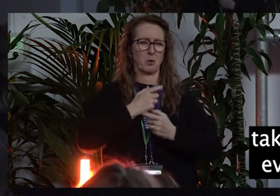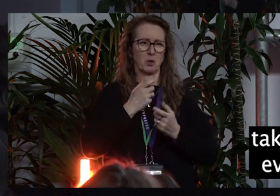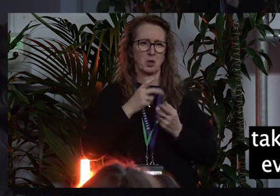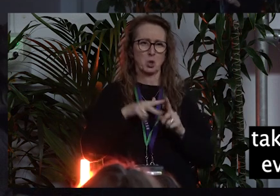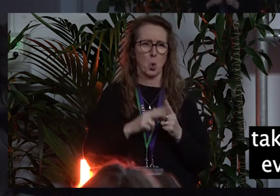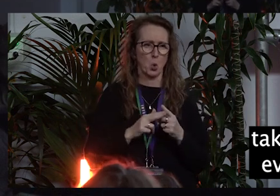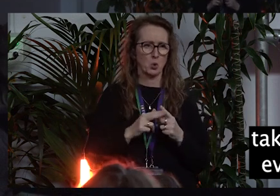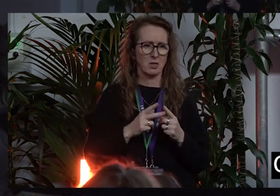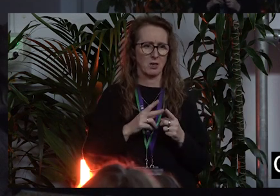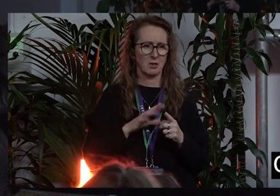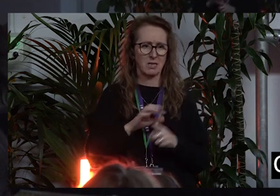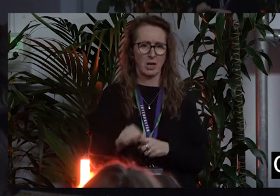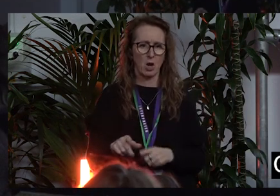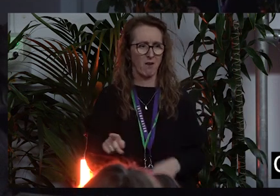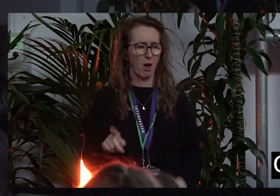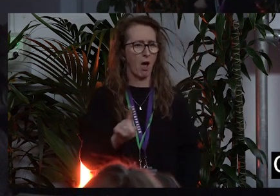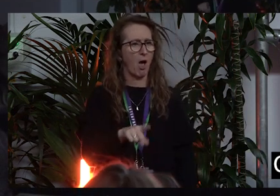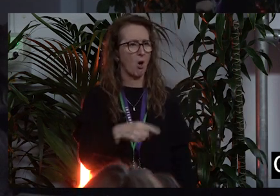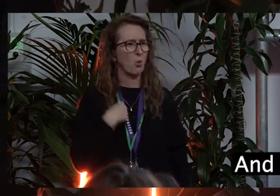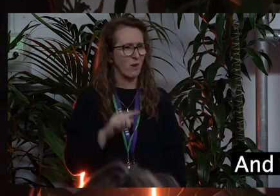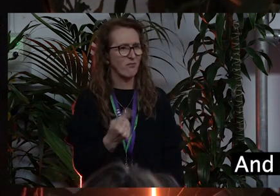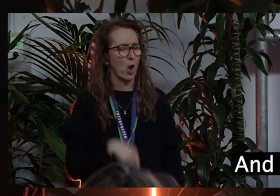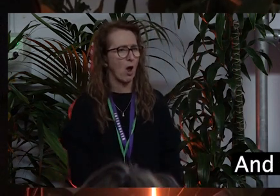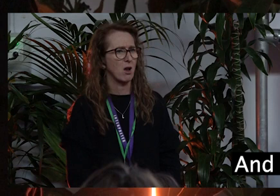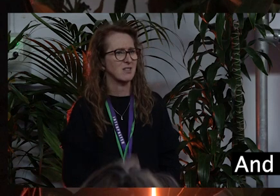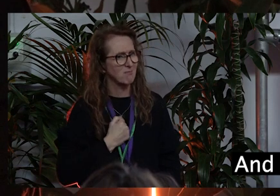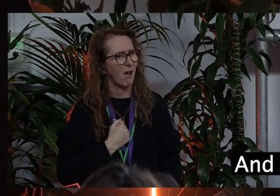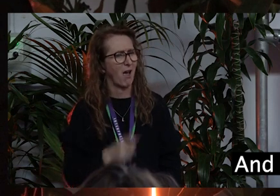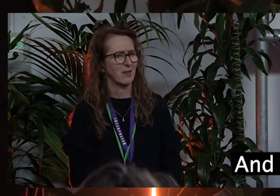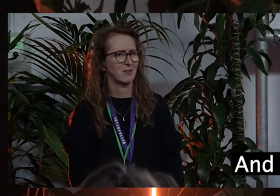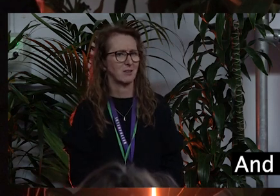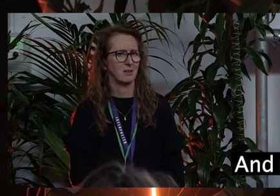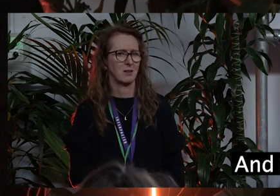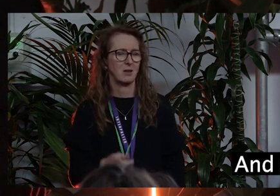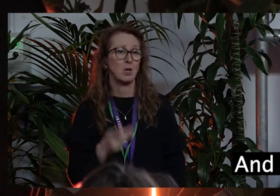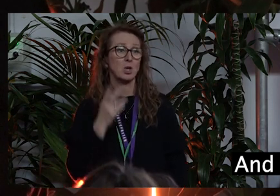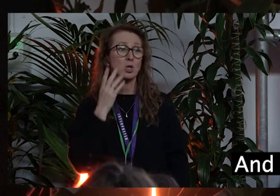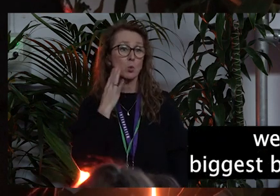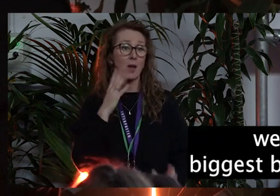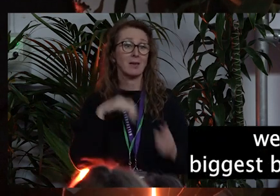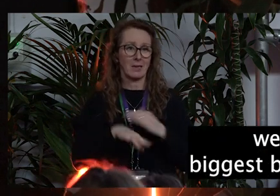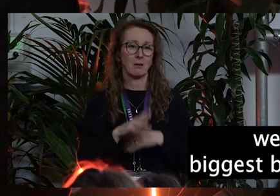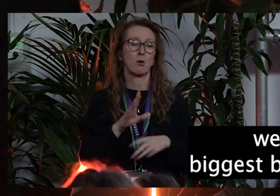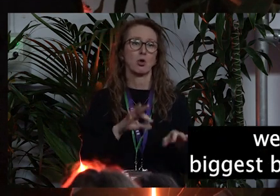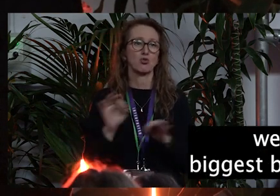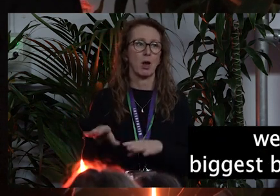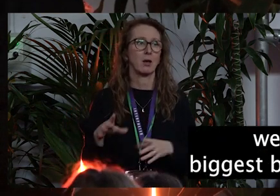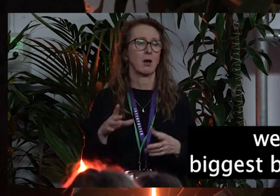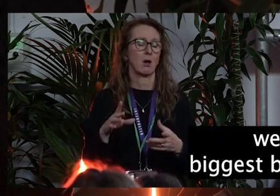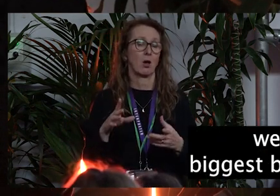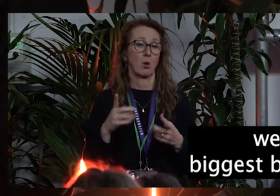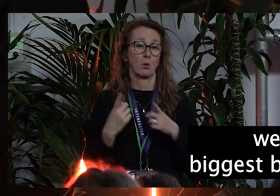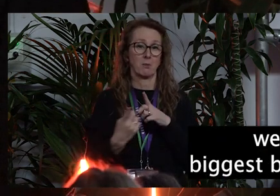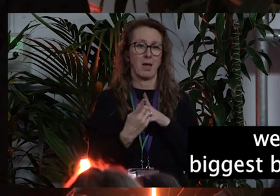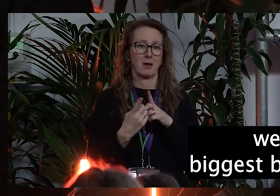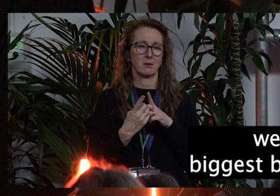even heard of them, and going, oh sorry, we got there first. And so when we were in Melbourne, we managed to meet two of the